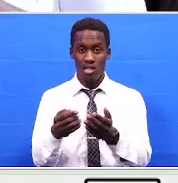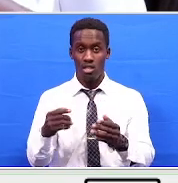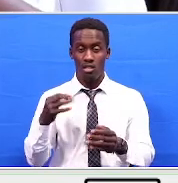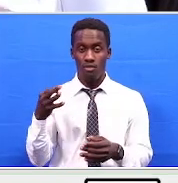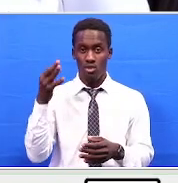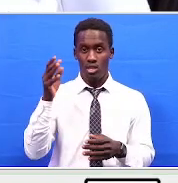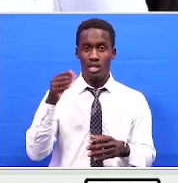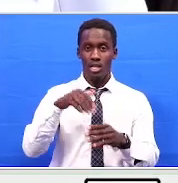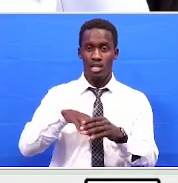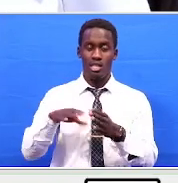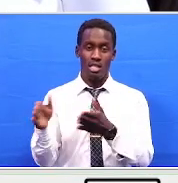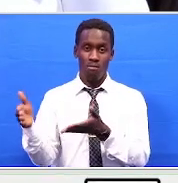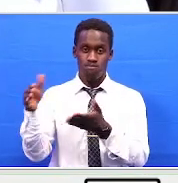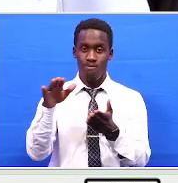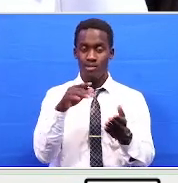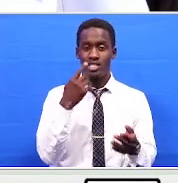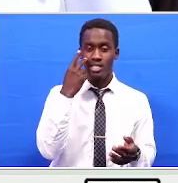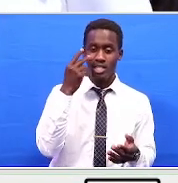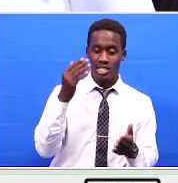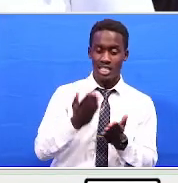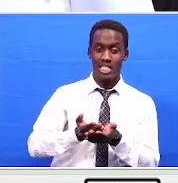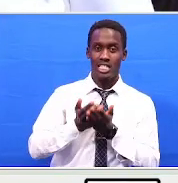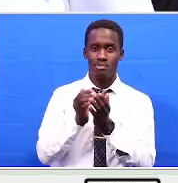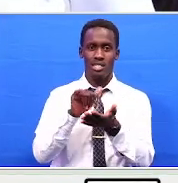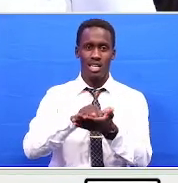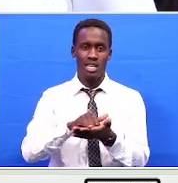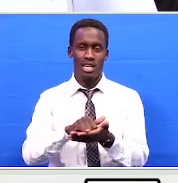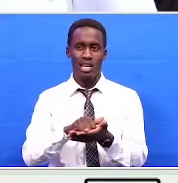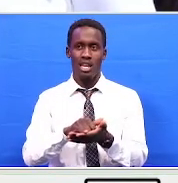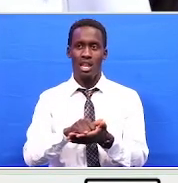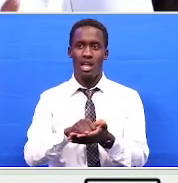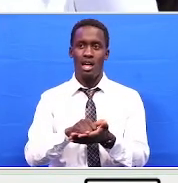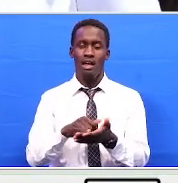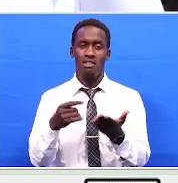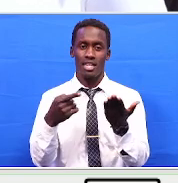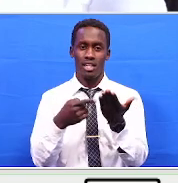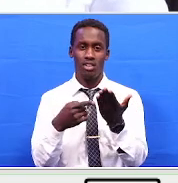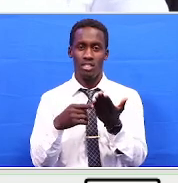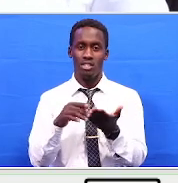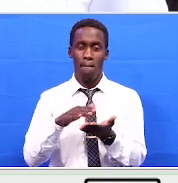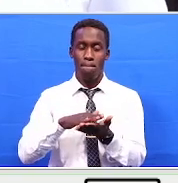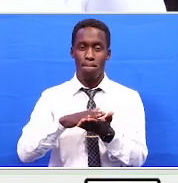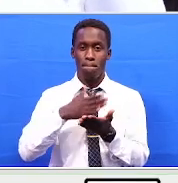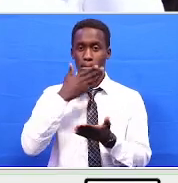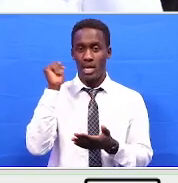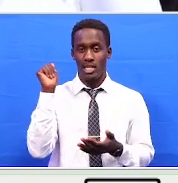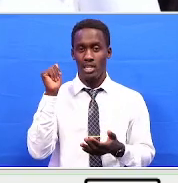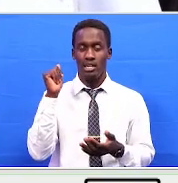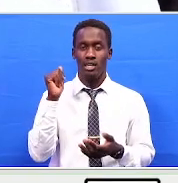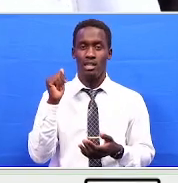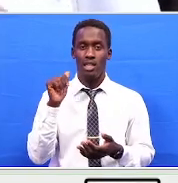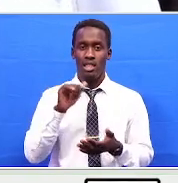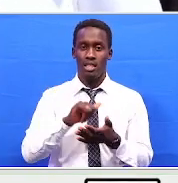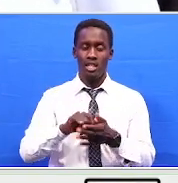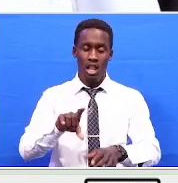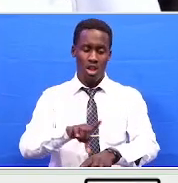see ships that are like we are getting the self-drive Tesla, cars, you know, even it's coming ships into the sea, but that's still a long